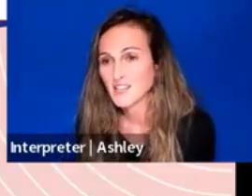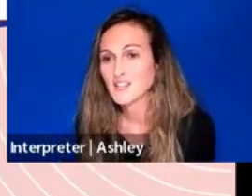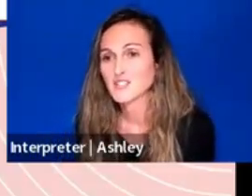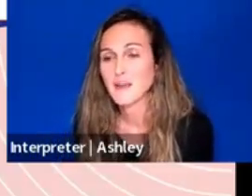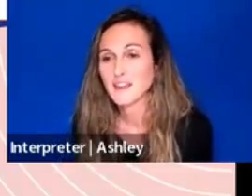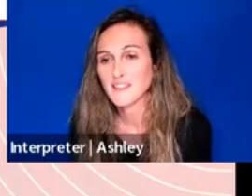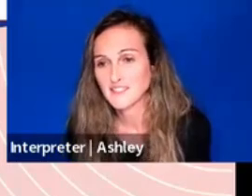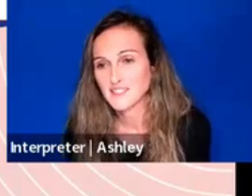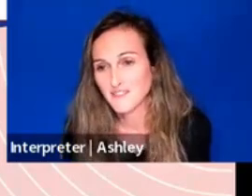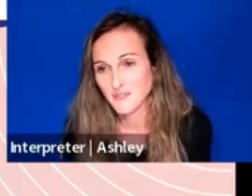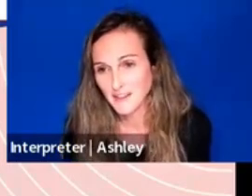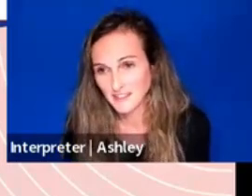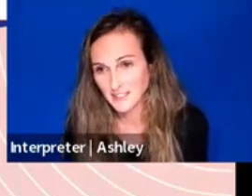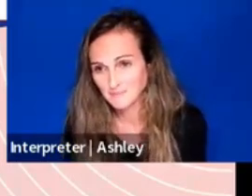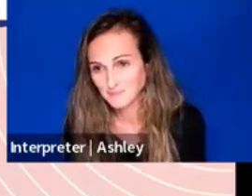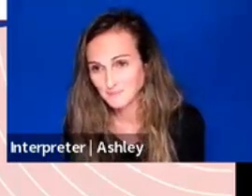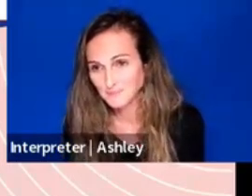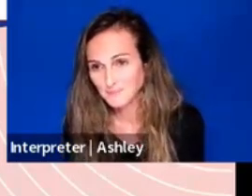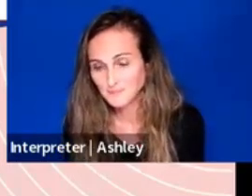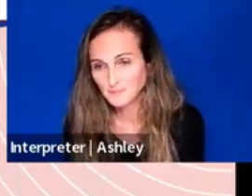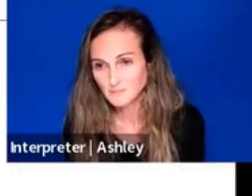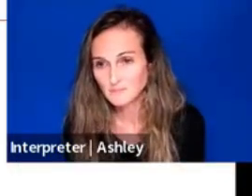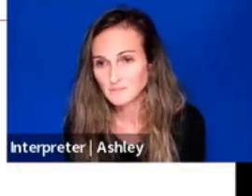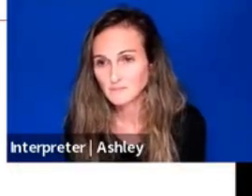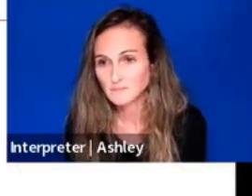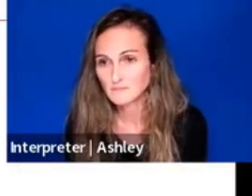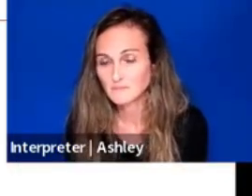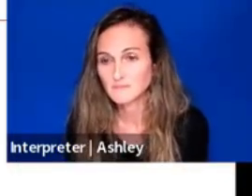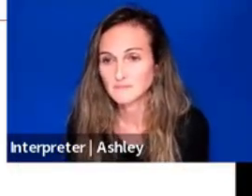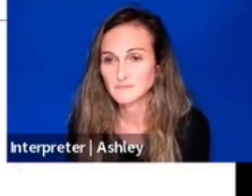designing to make things deaf friendly.